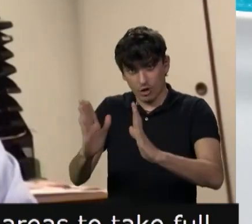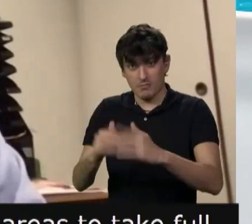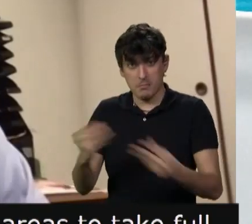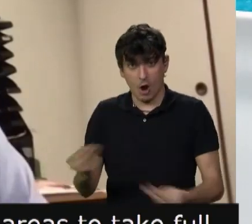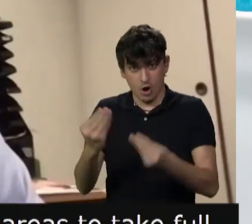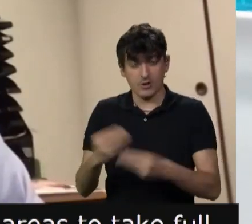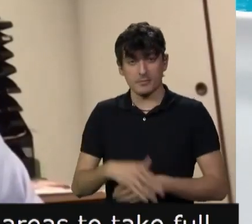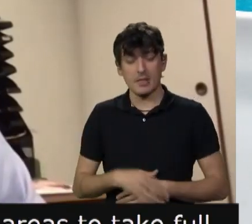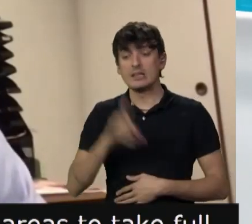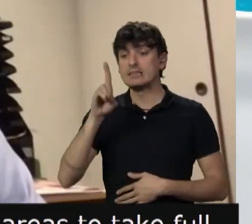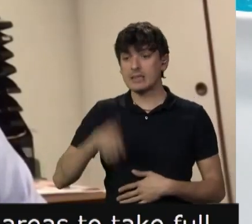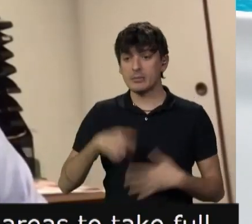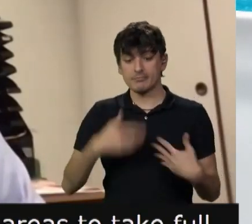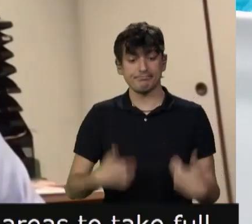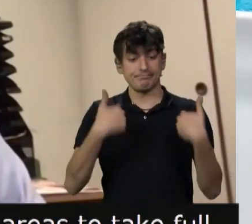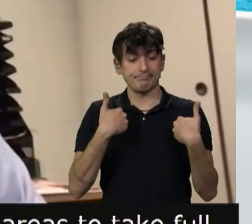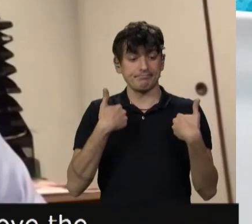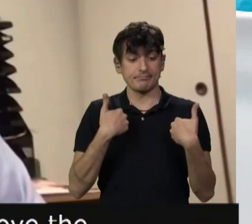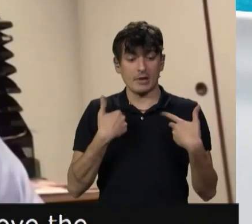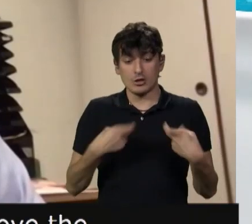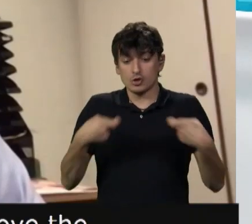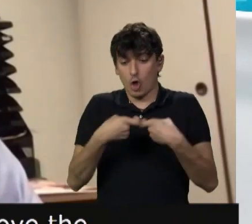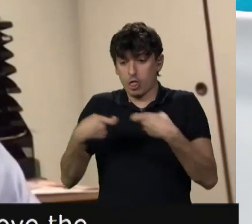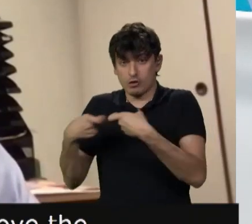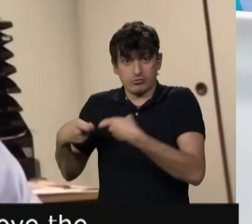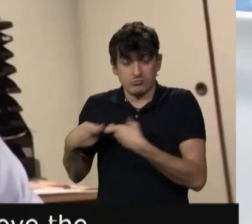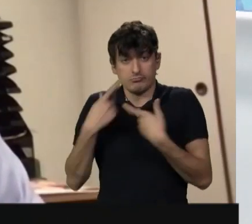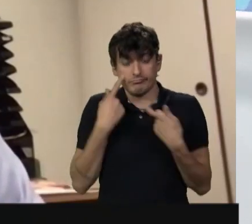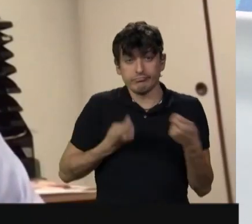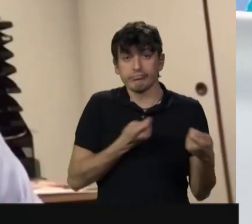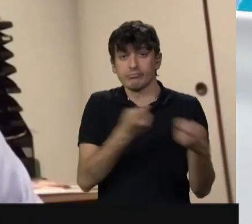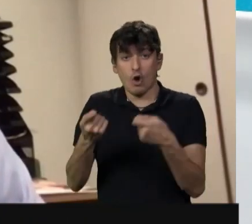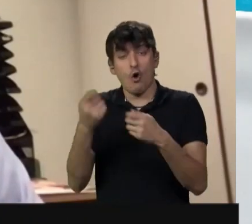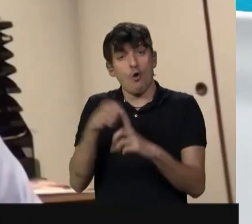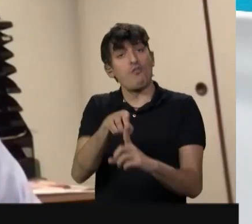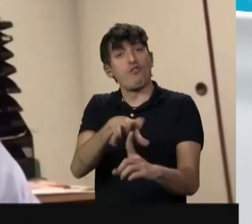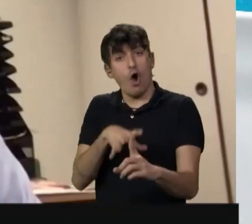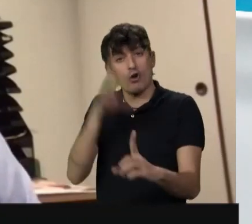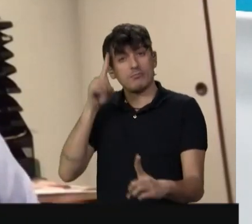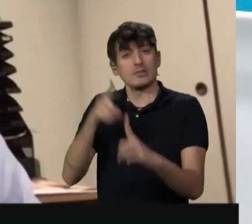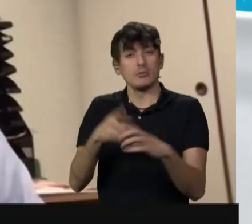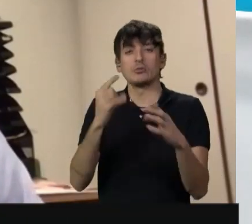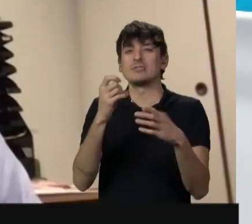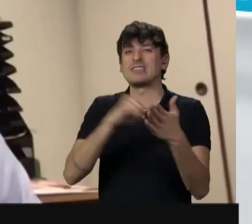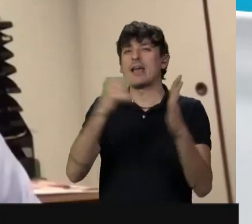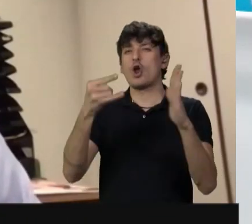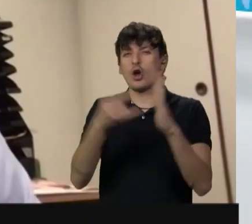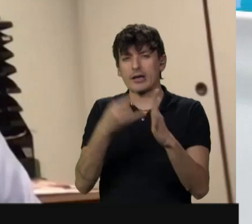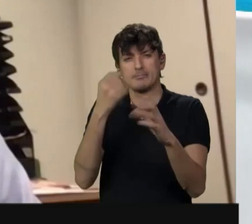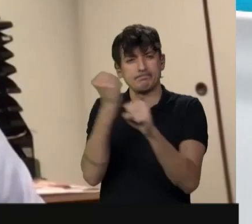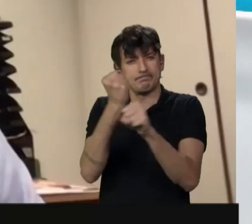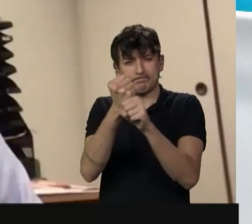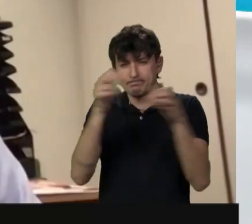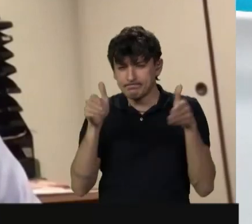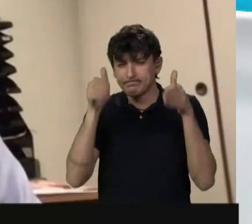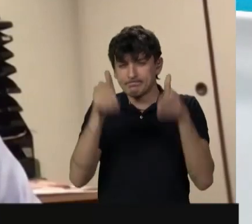and service to these people. We also coordinate within our members through a forum that working